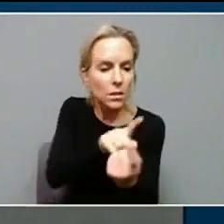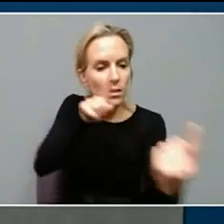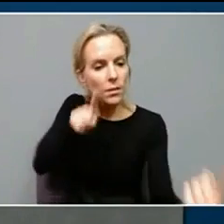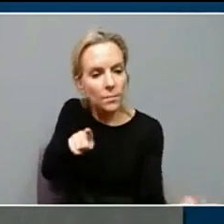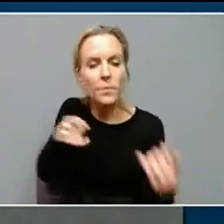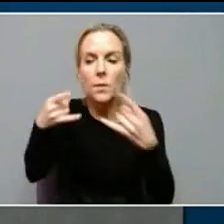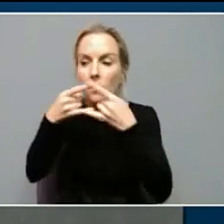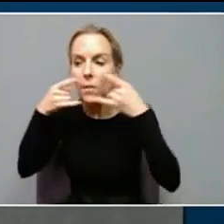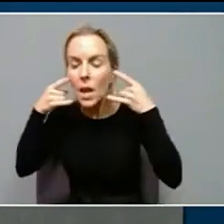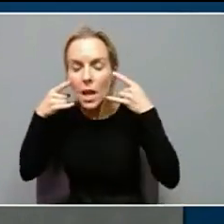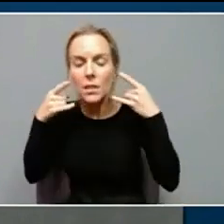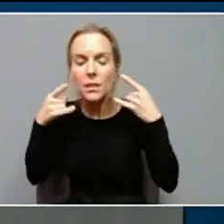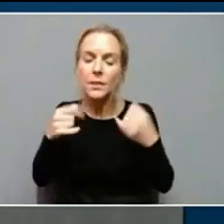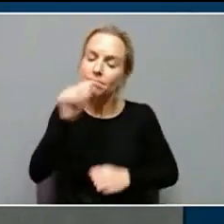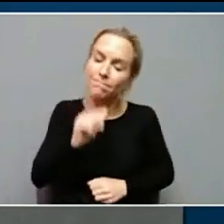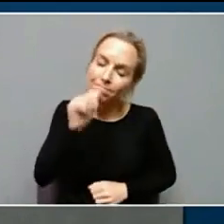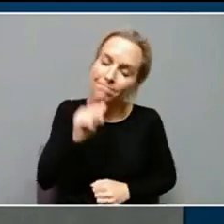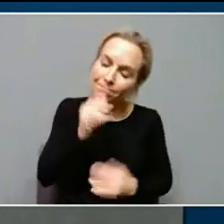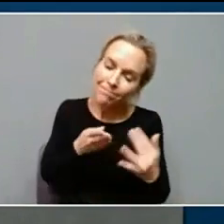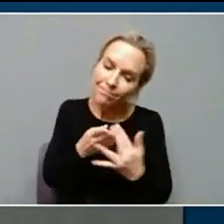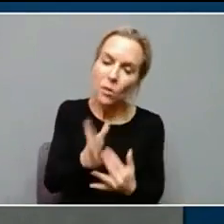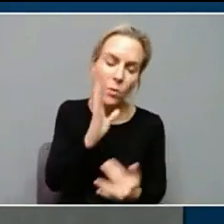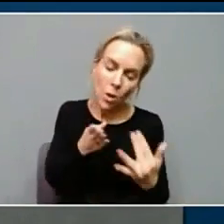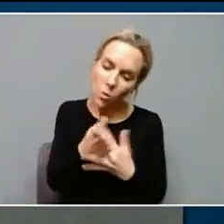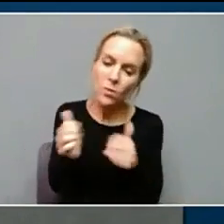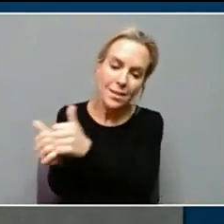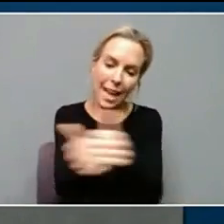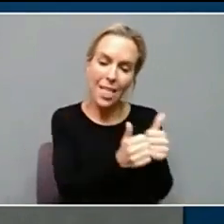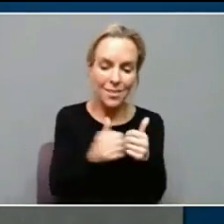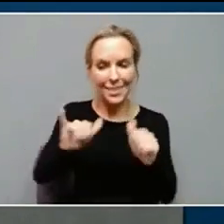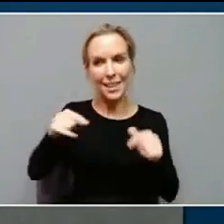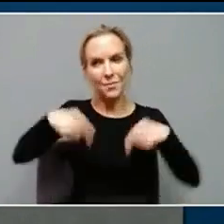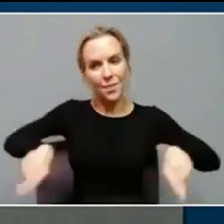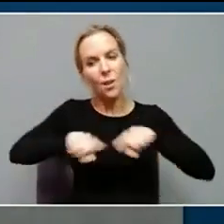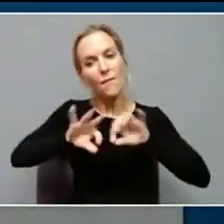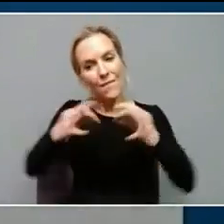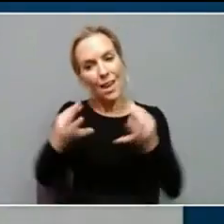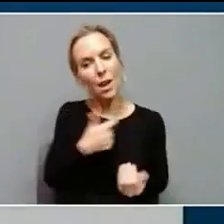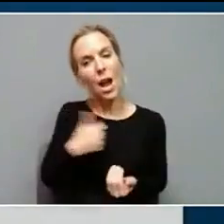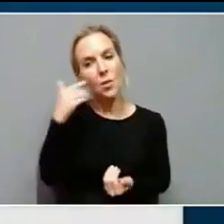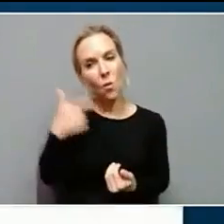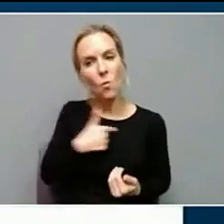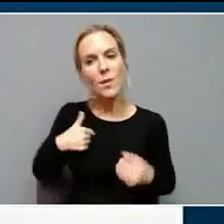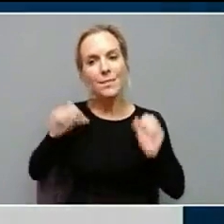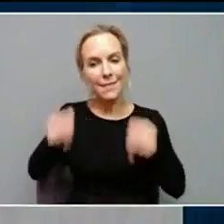long haul because we're going to get through this together as a family like I know we can. Thank you very much.